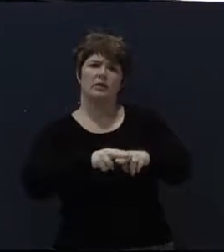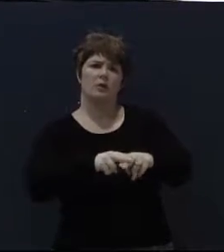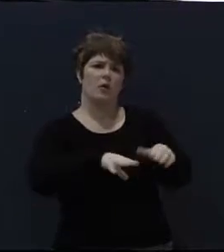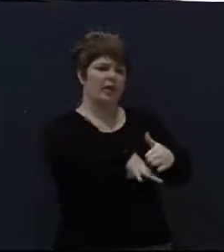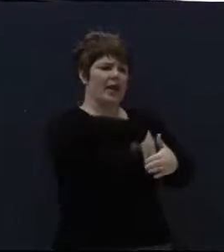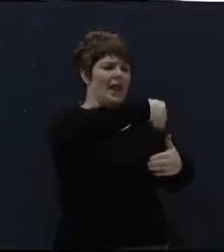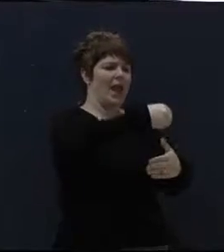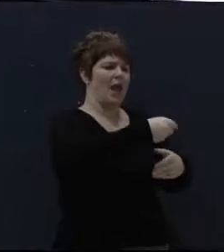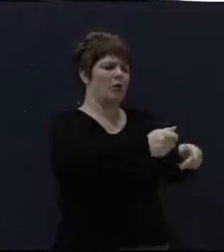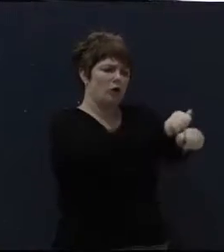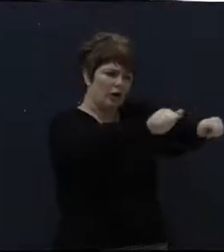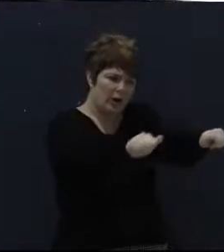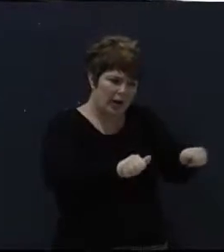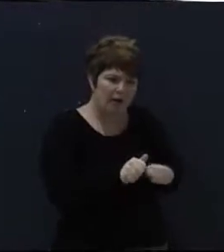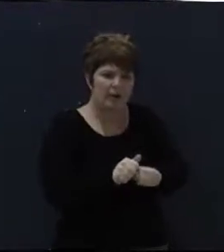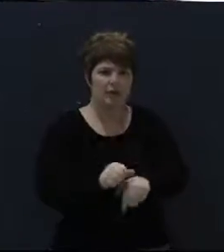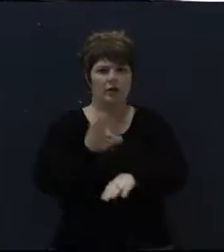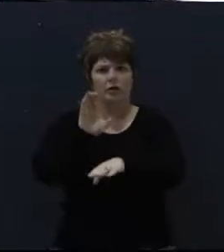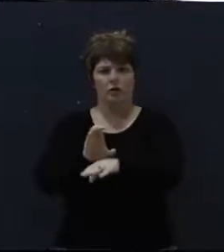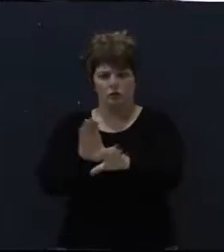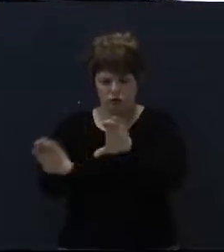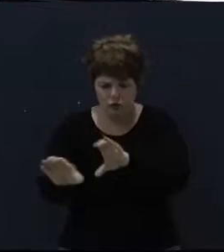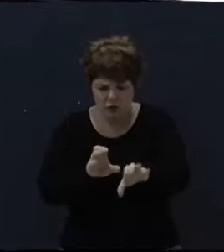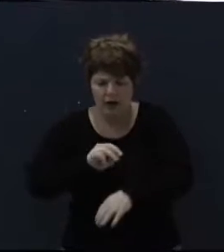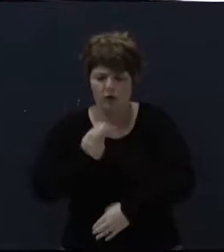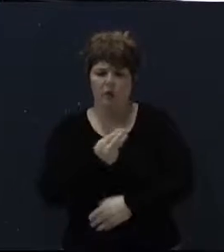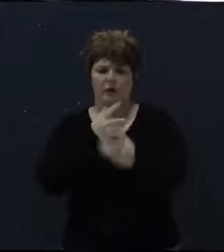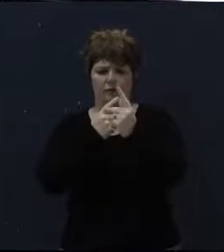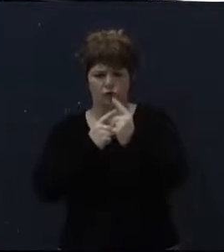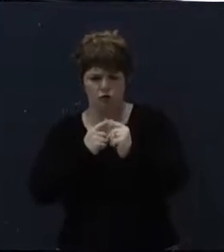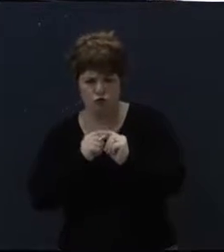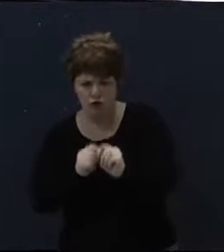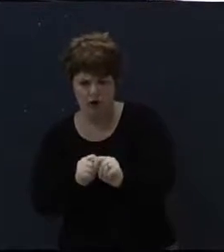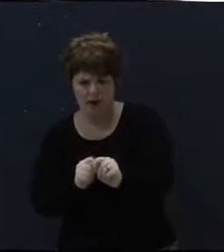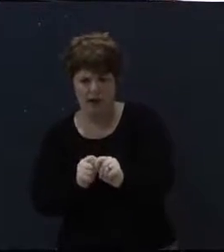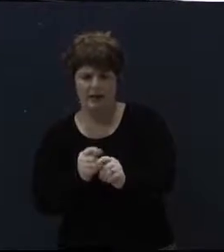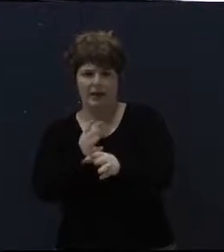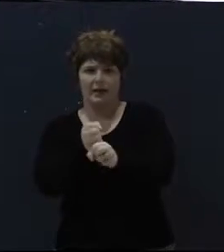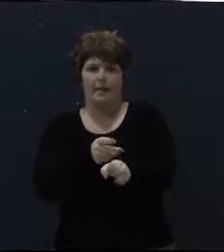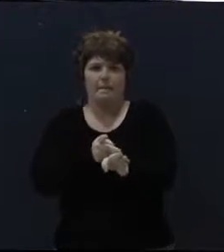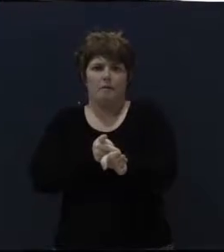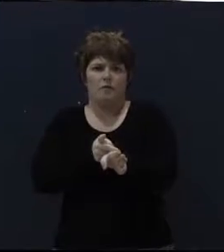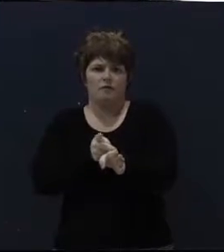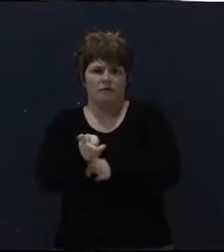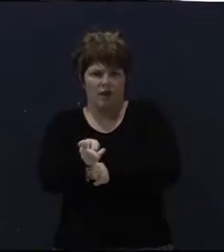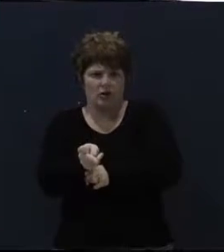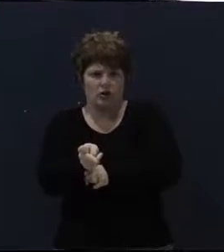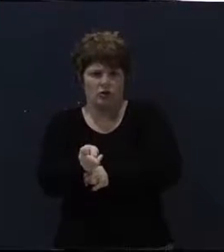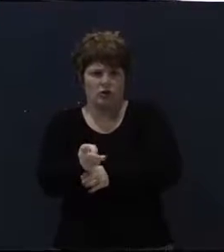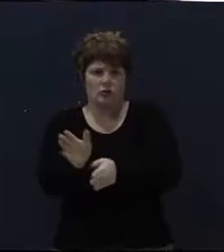what the church has done in these days. We have tried to get professional singers